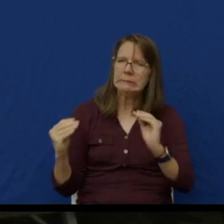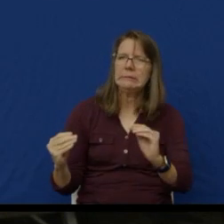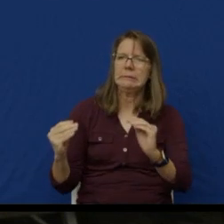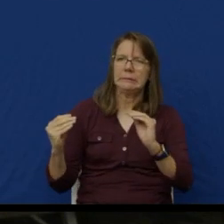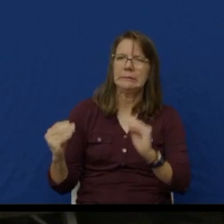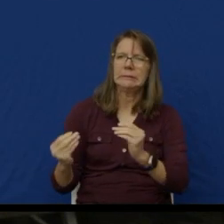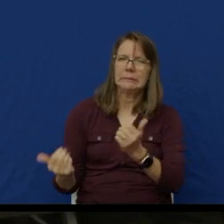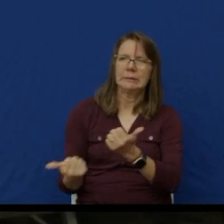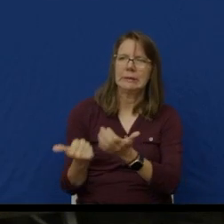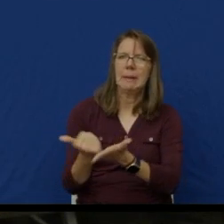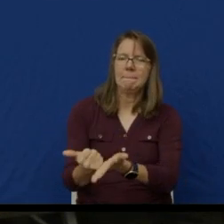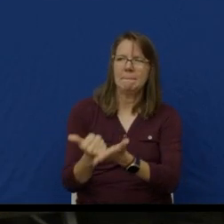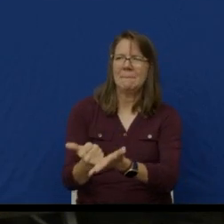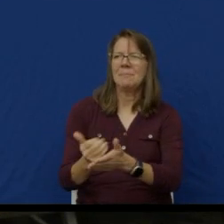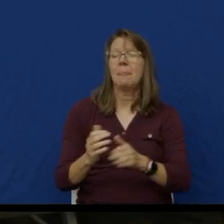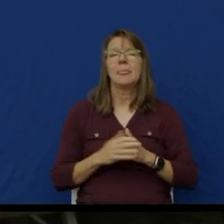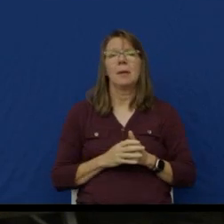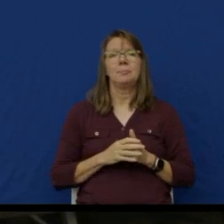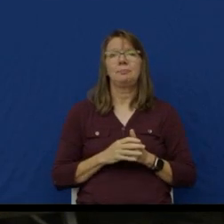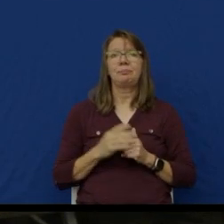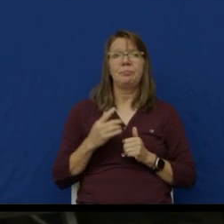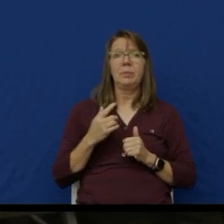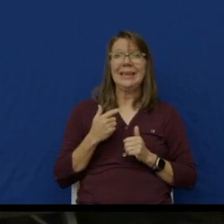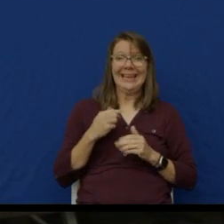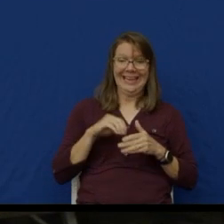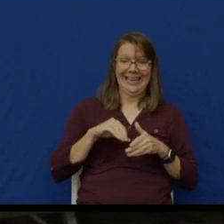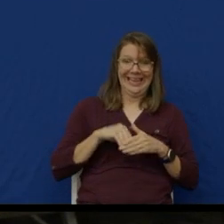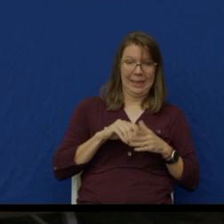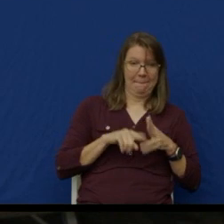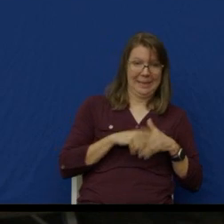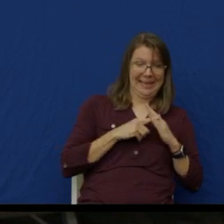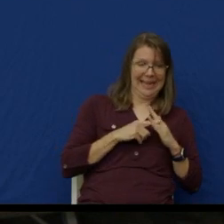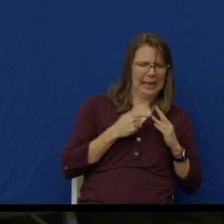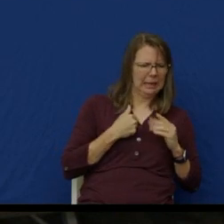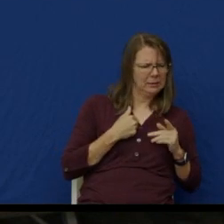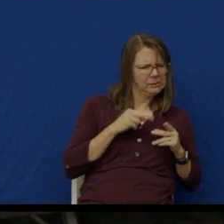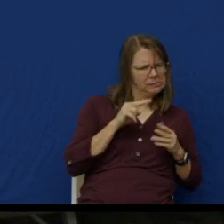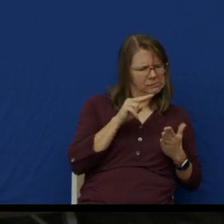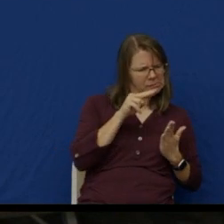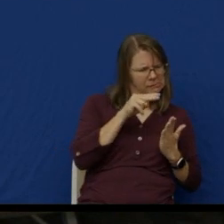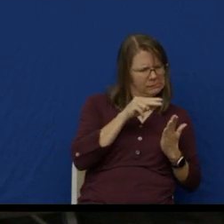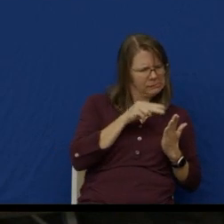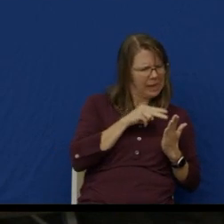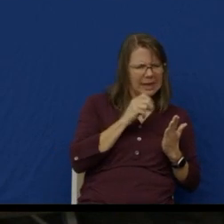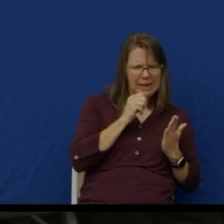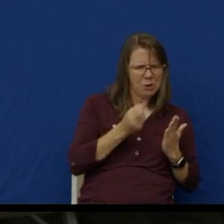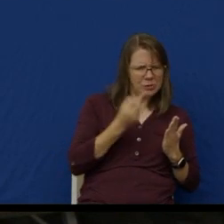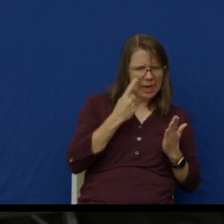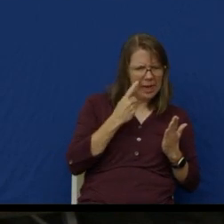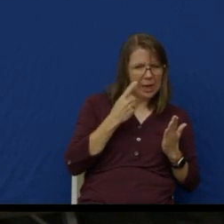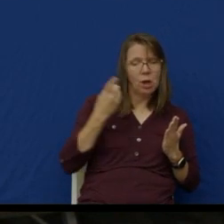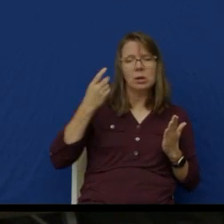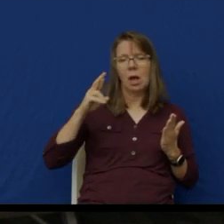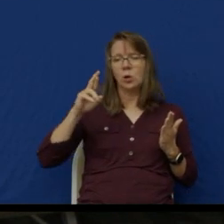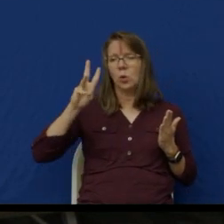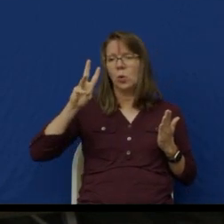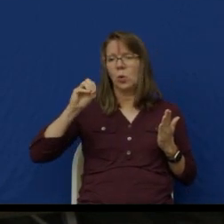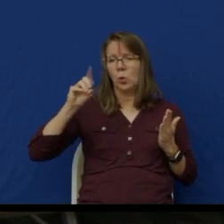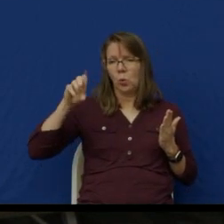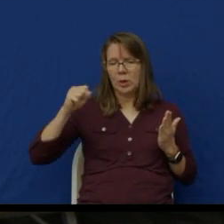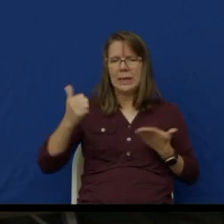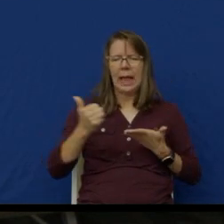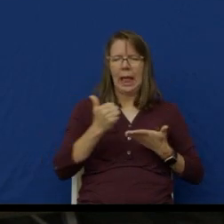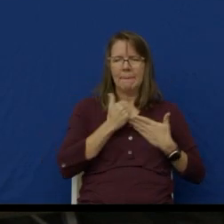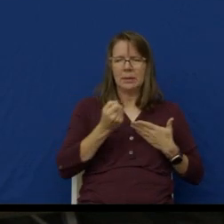before, I didn't understand some of this. Dr. Tucker Woods helped me with that. It's a long process to go through.